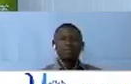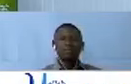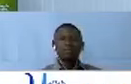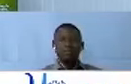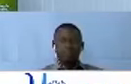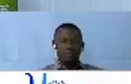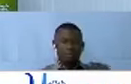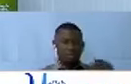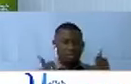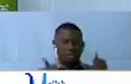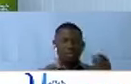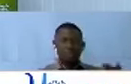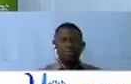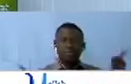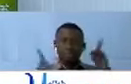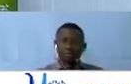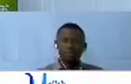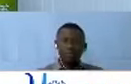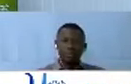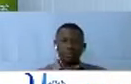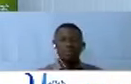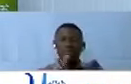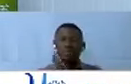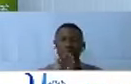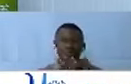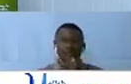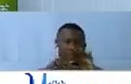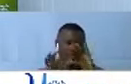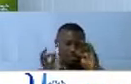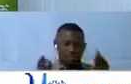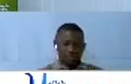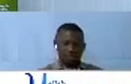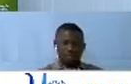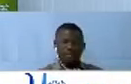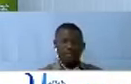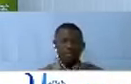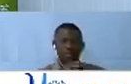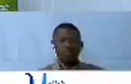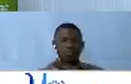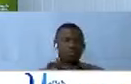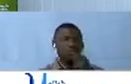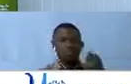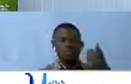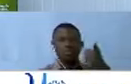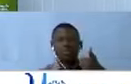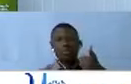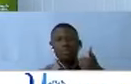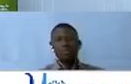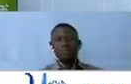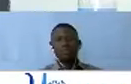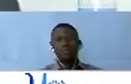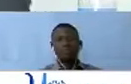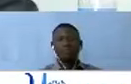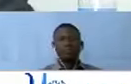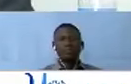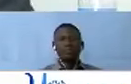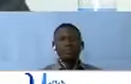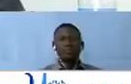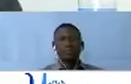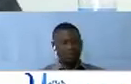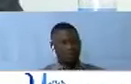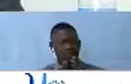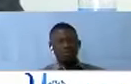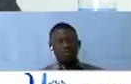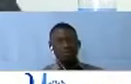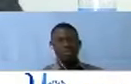in 2006 na da mu rakama be o panel to 2006 sama kono. Could you give us the context of that first